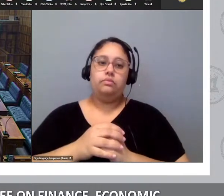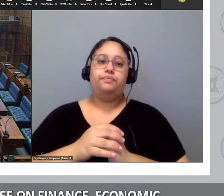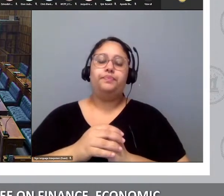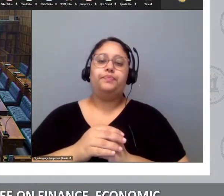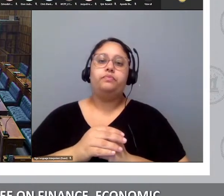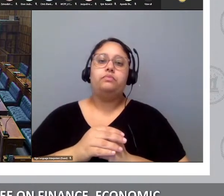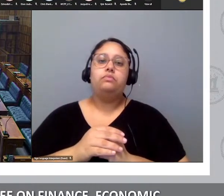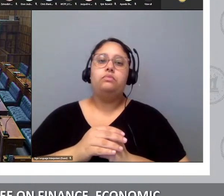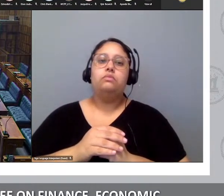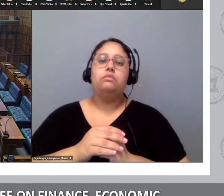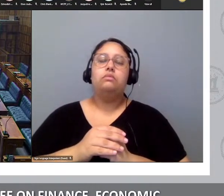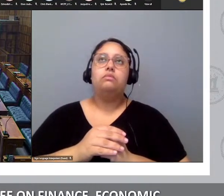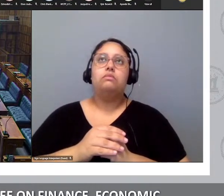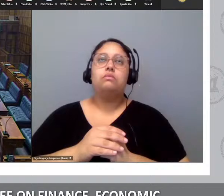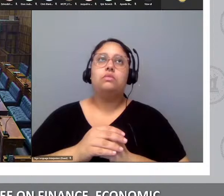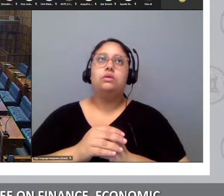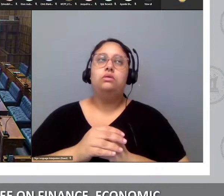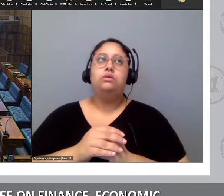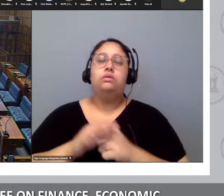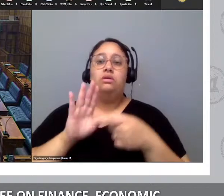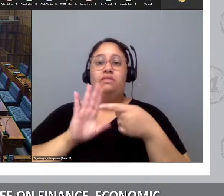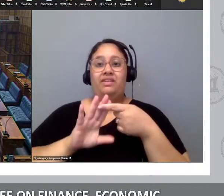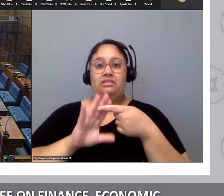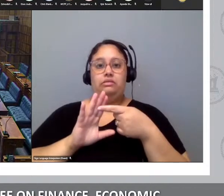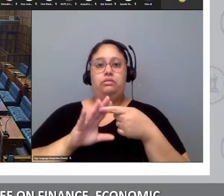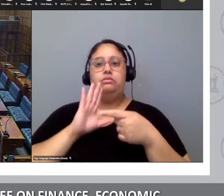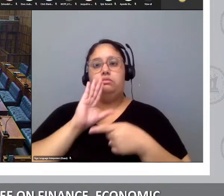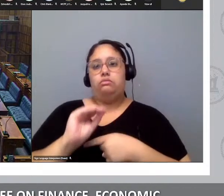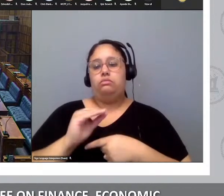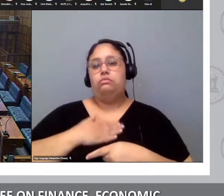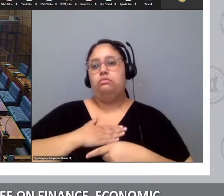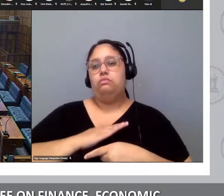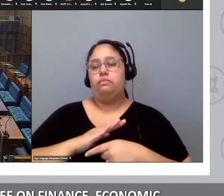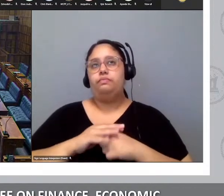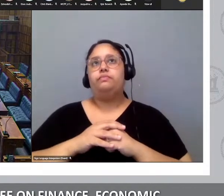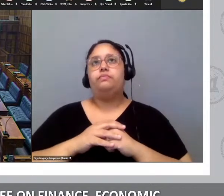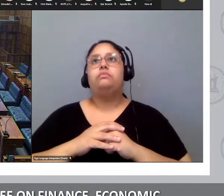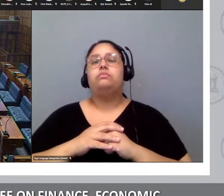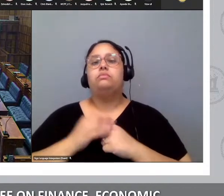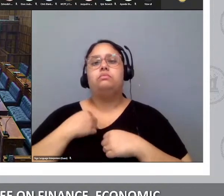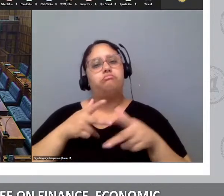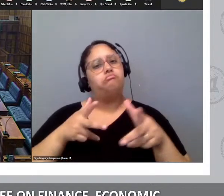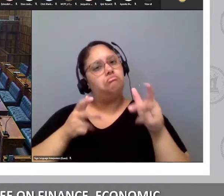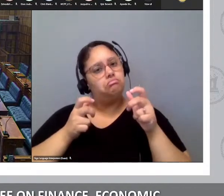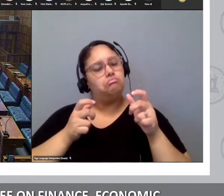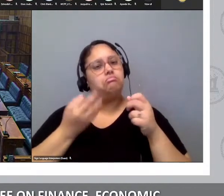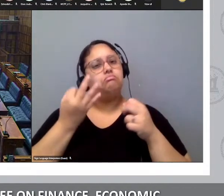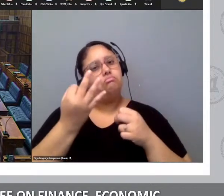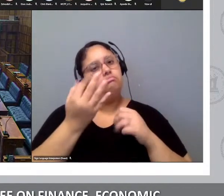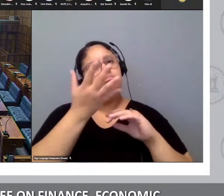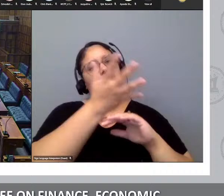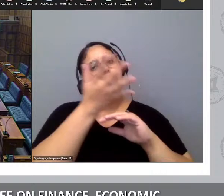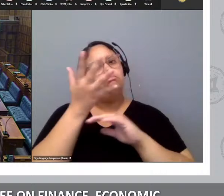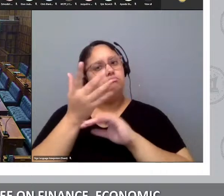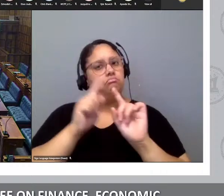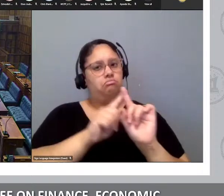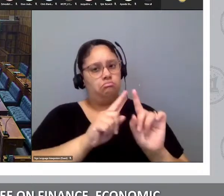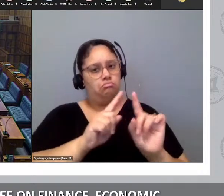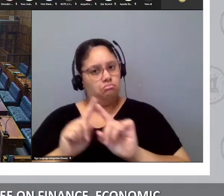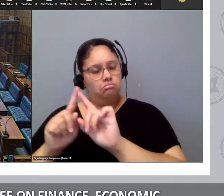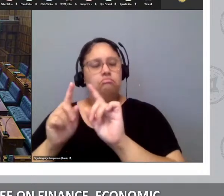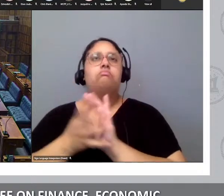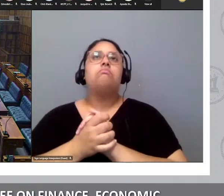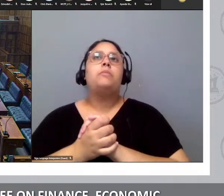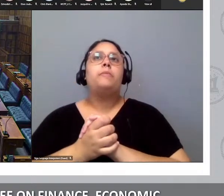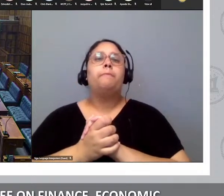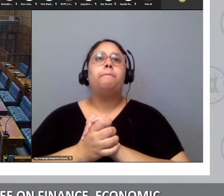I think my first uh question having received the three uh presentations uh mine